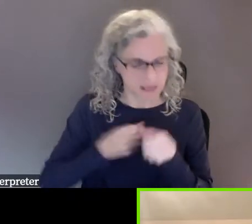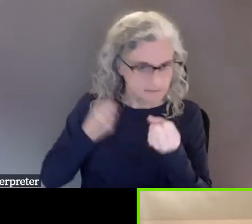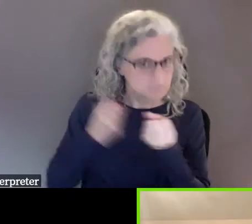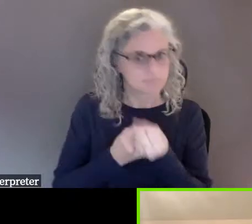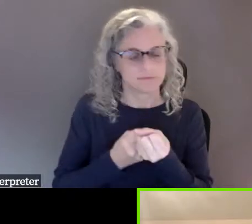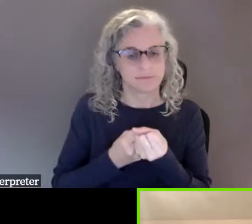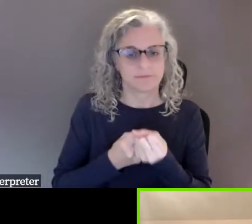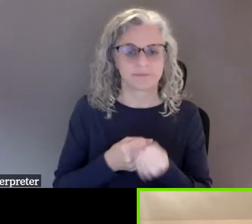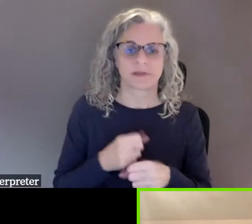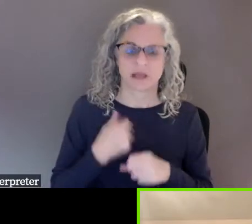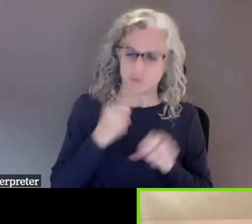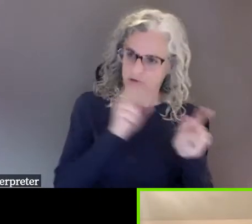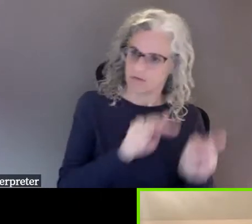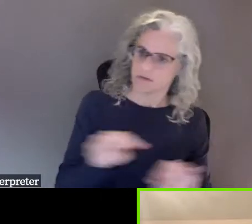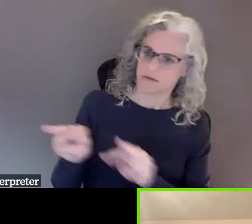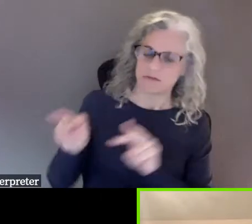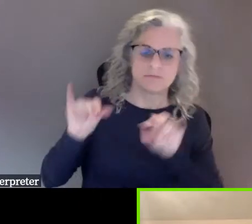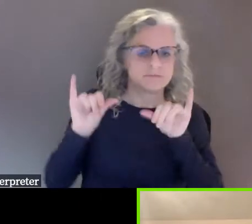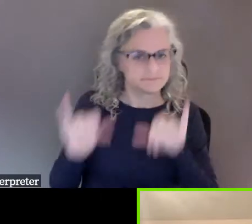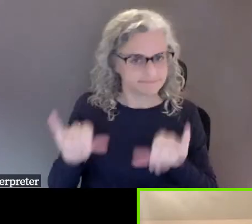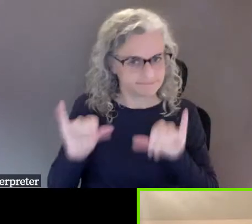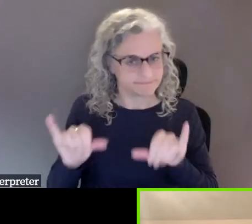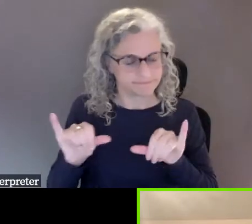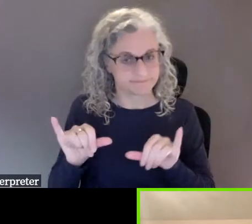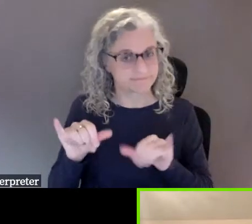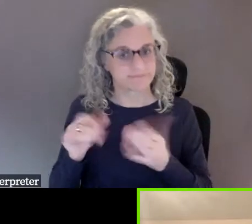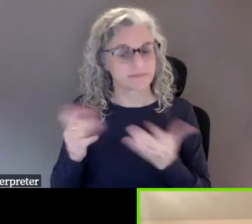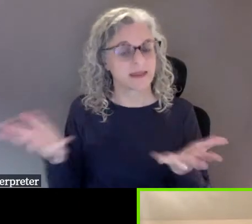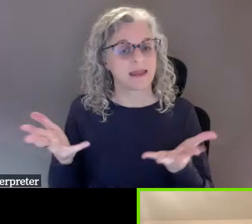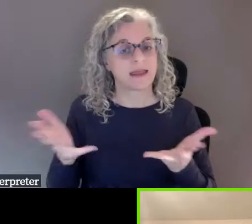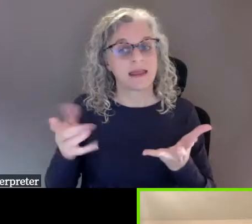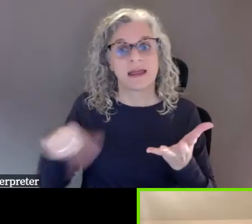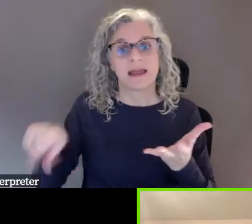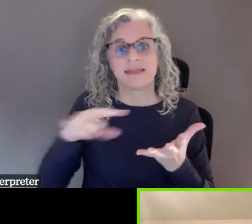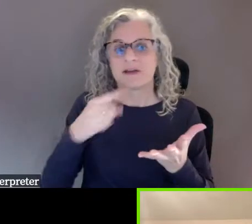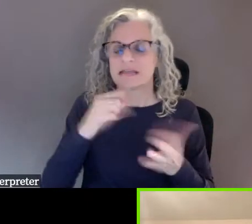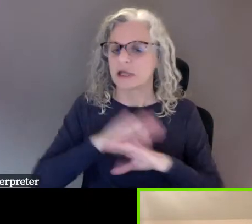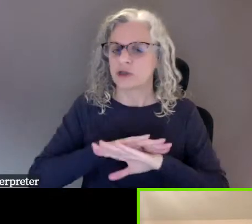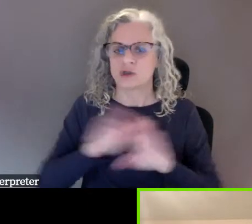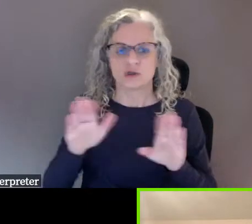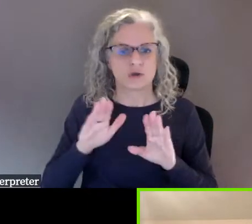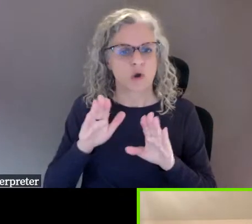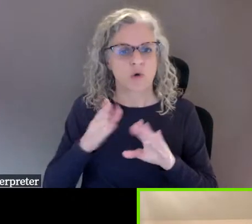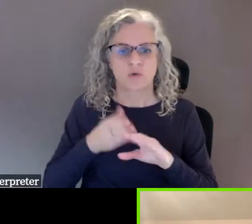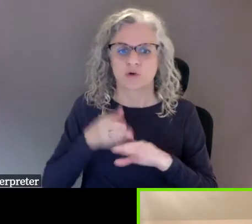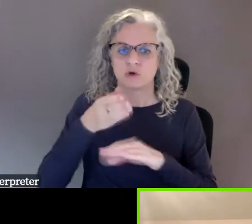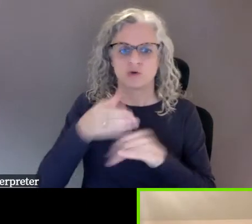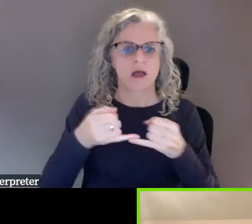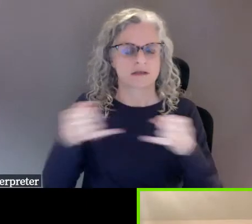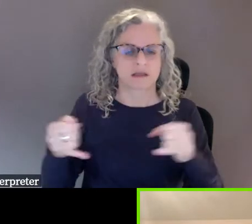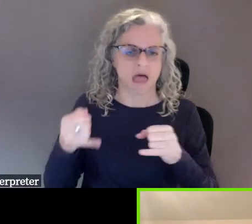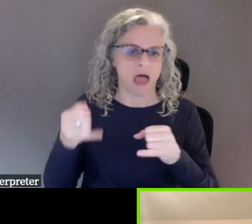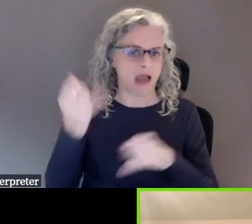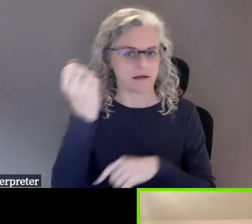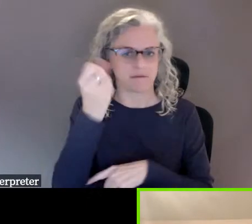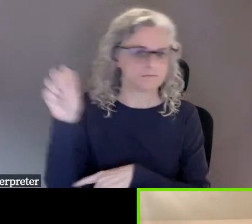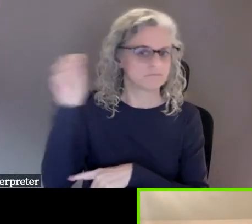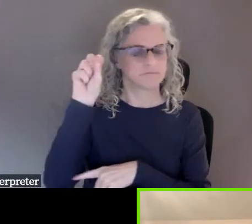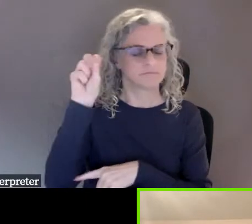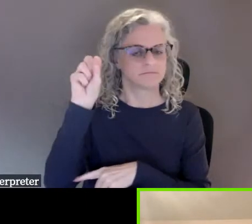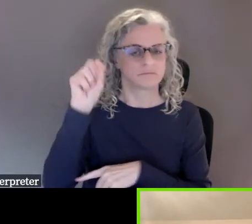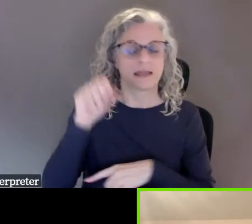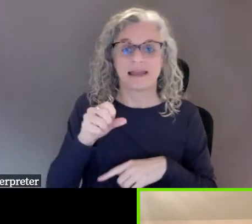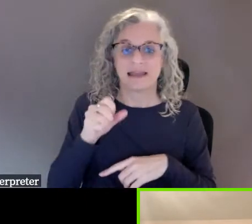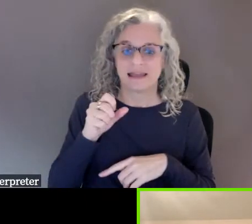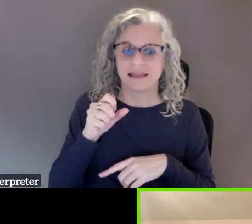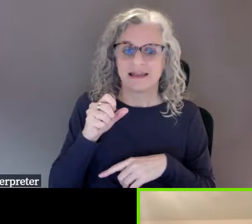what they are doing and what they're calling for as not crossing a picket line. When you support Israel, you cross the Palestinian workers' picket line.